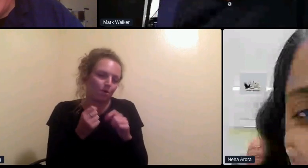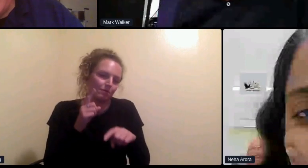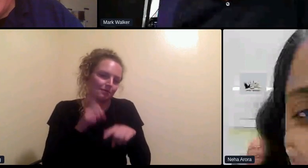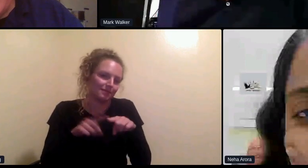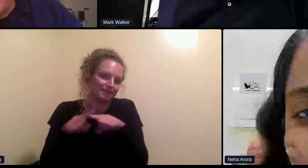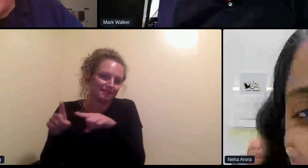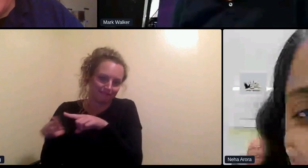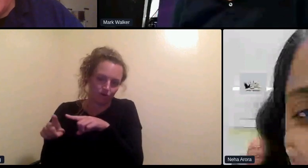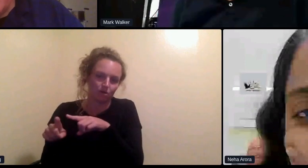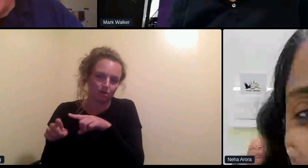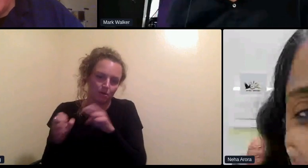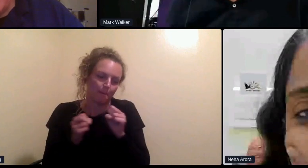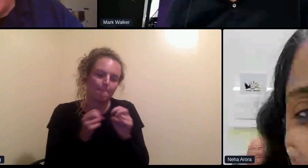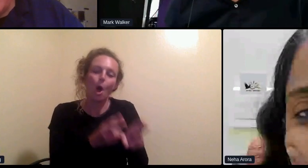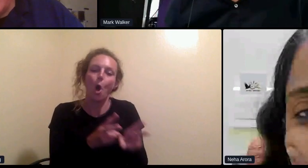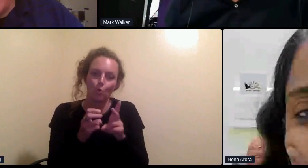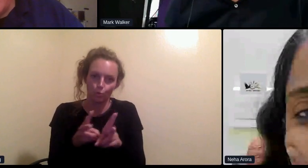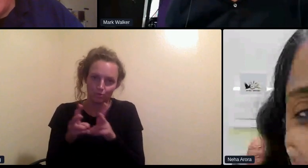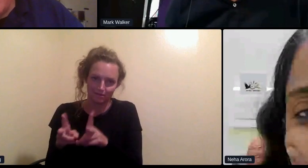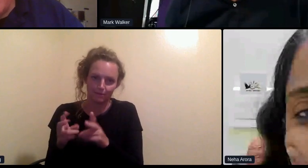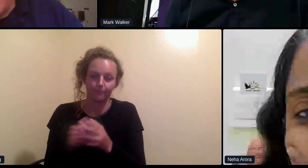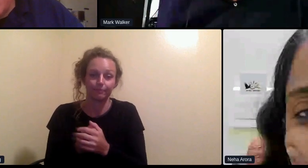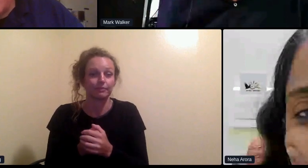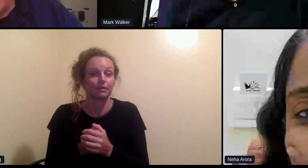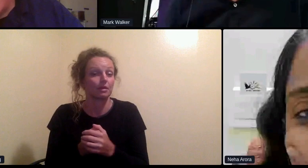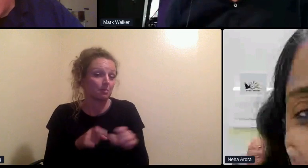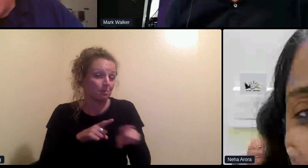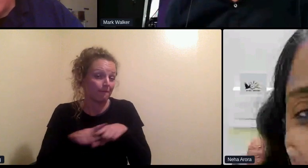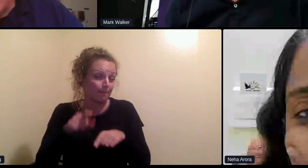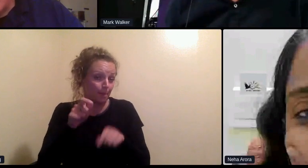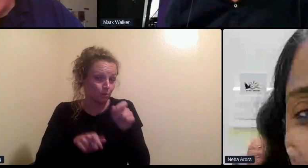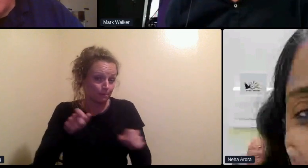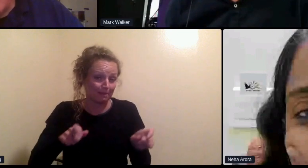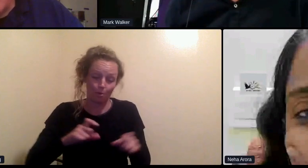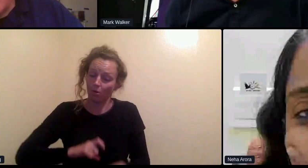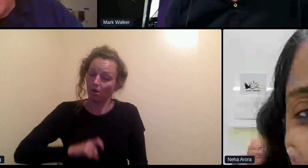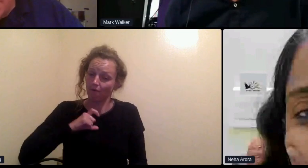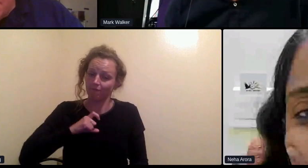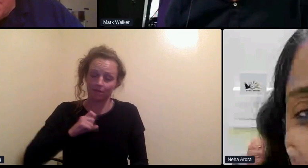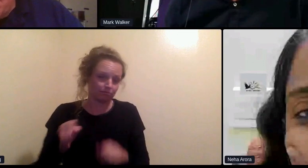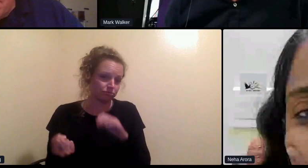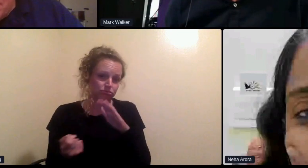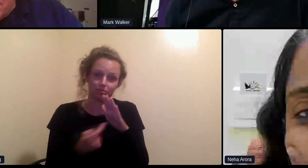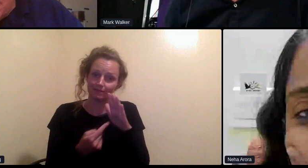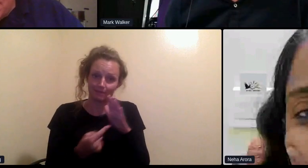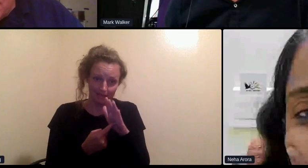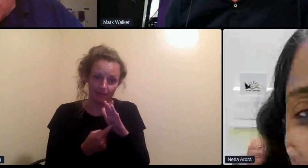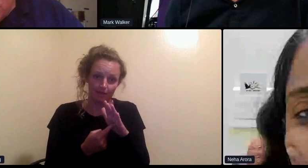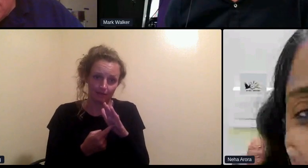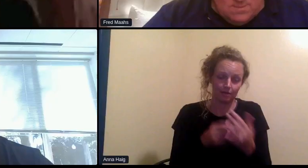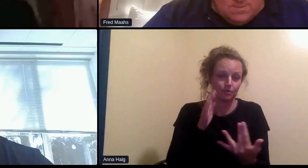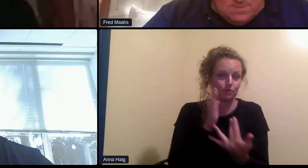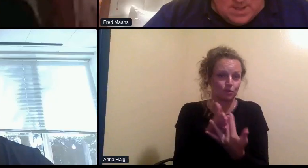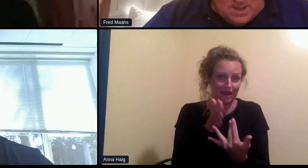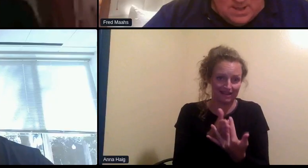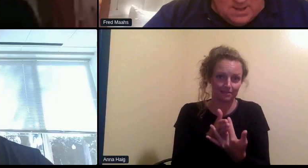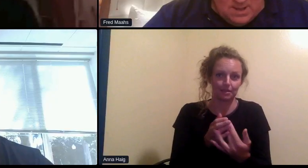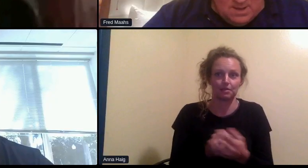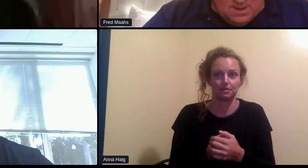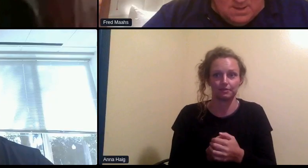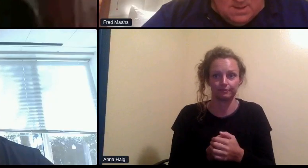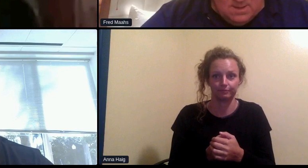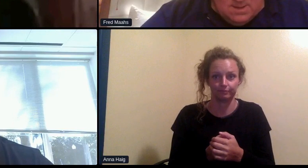And 350,000 of those are classed as a severe learning disability. Now, when you